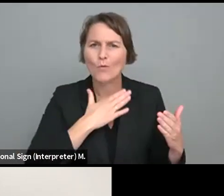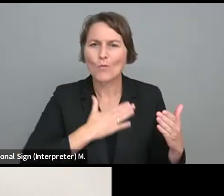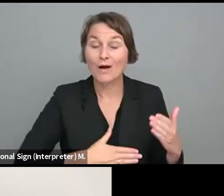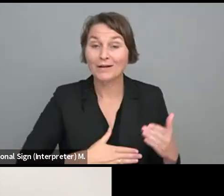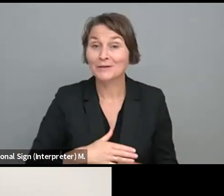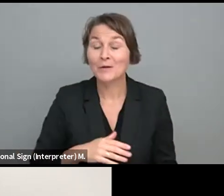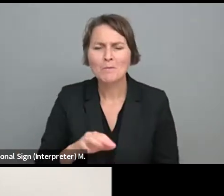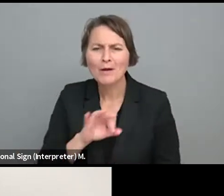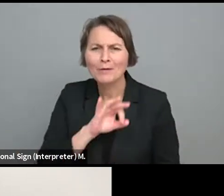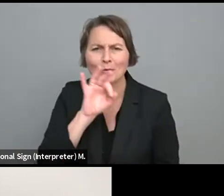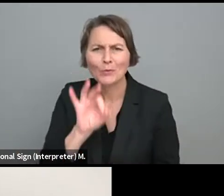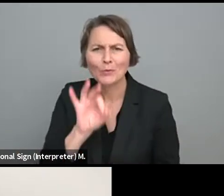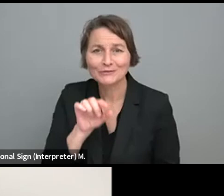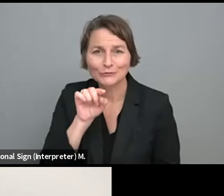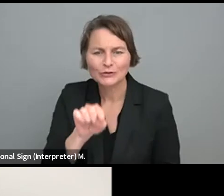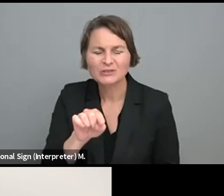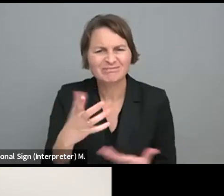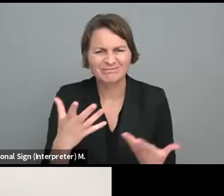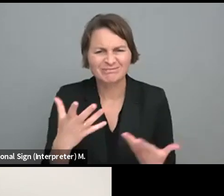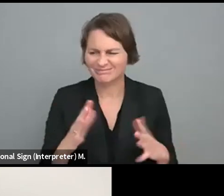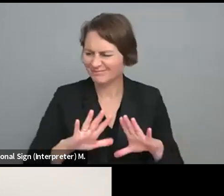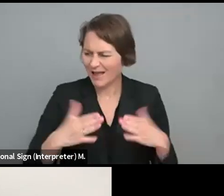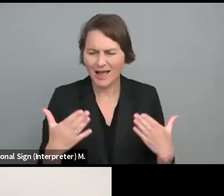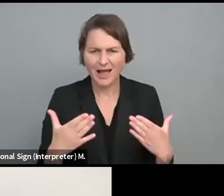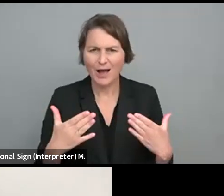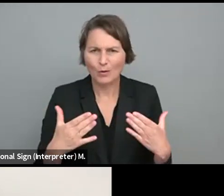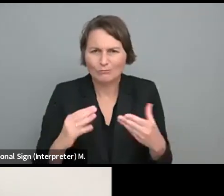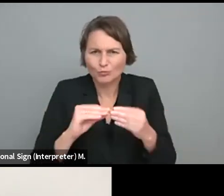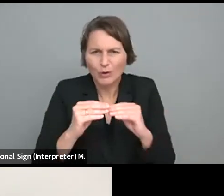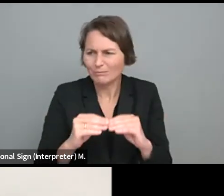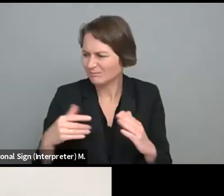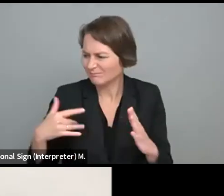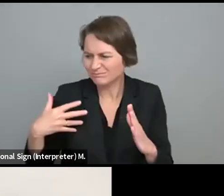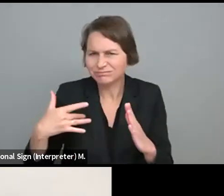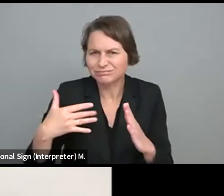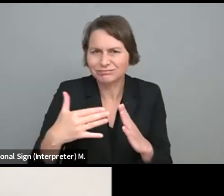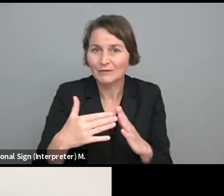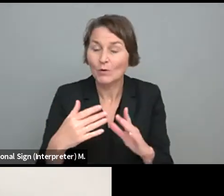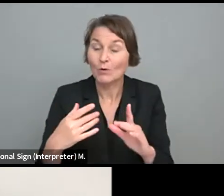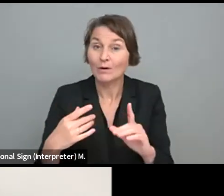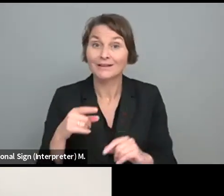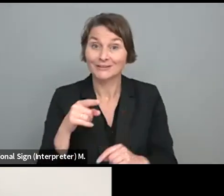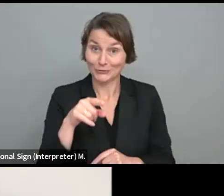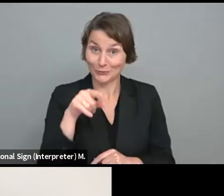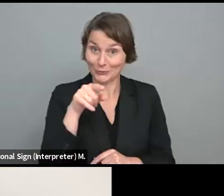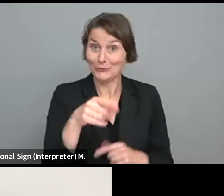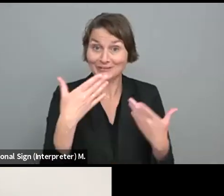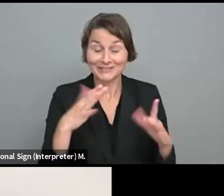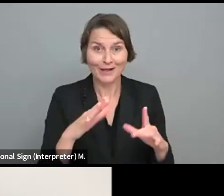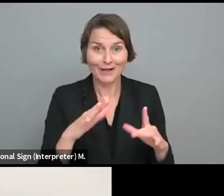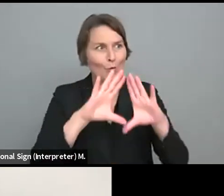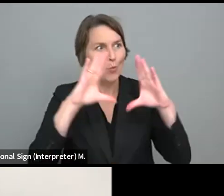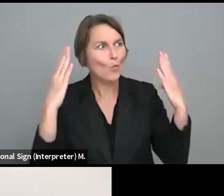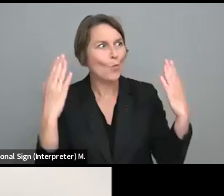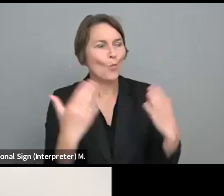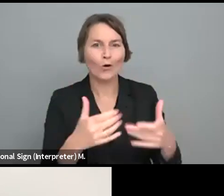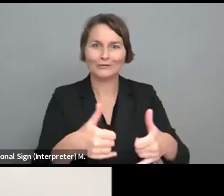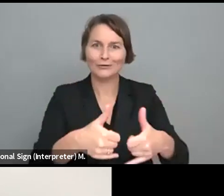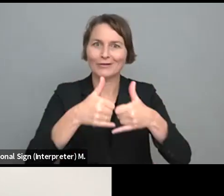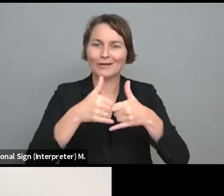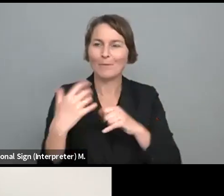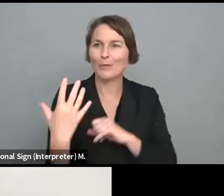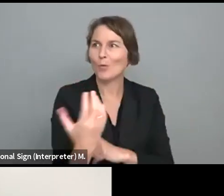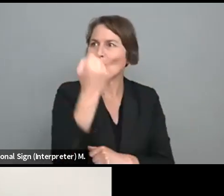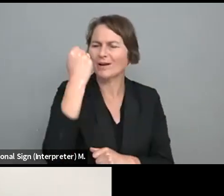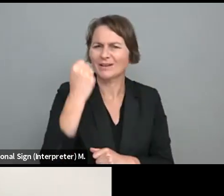so difficult for us to achieve this goal, even if for a World Cup winner like you, but for many countries around